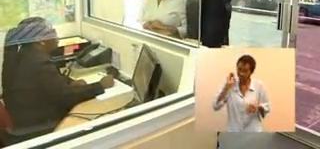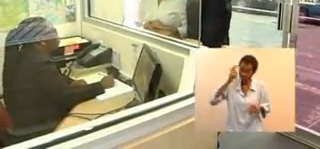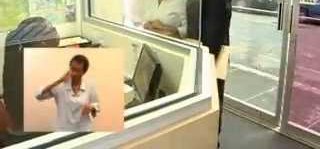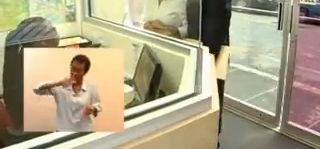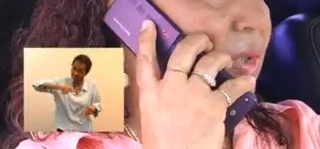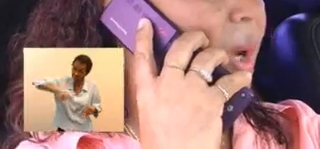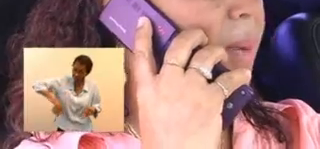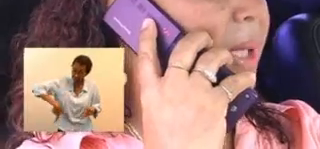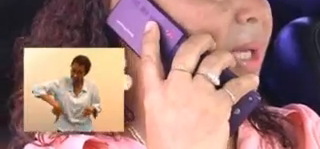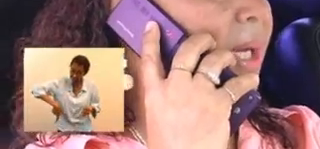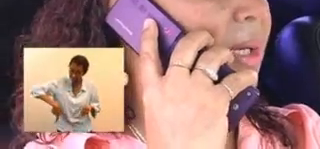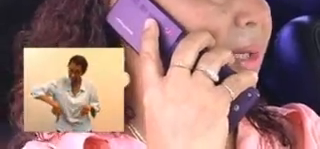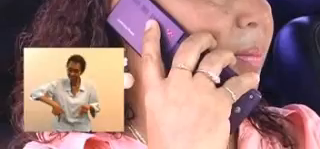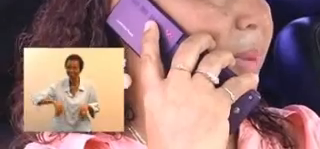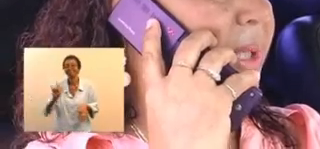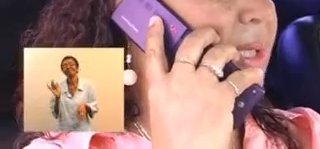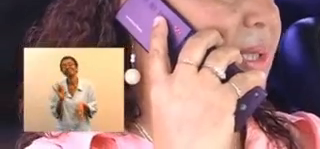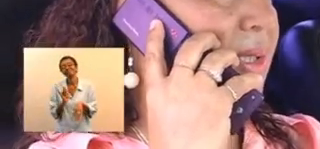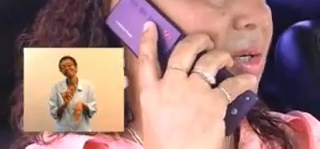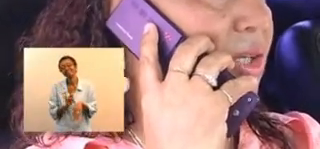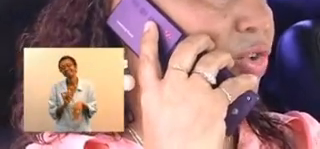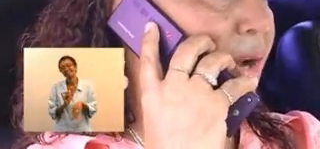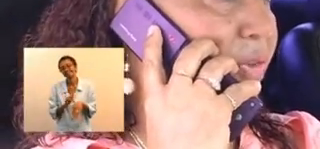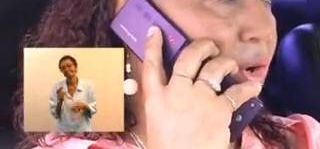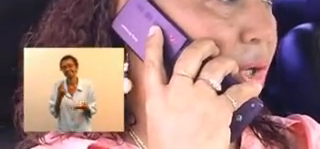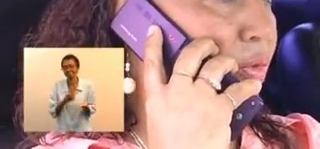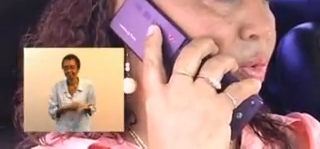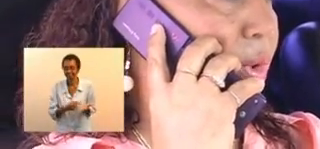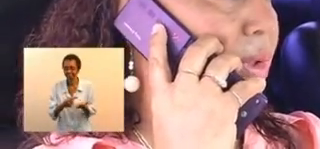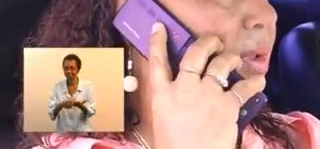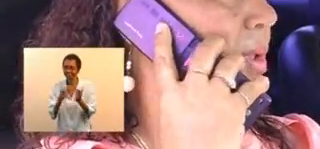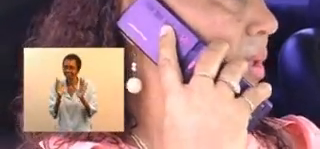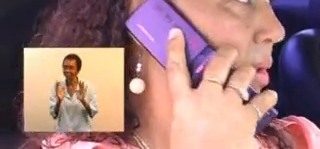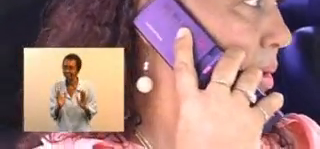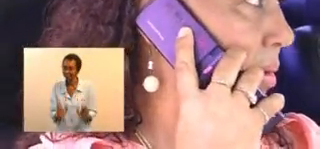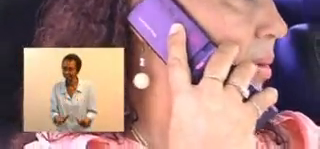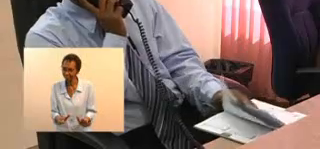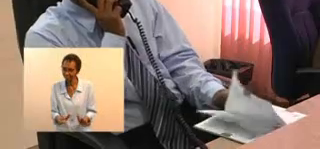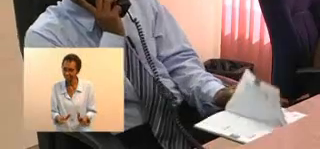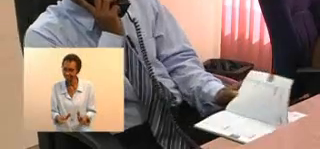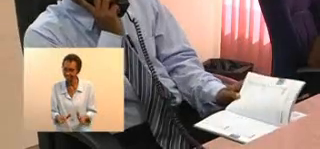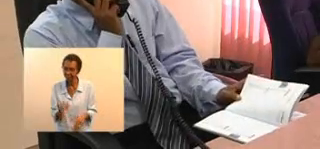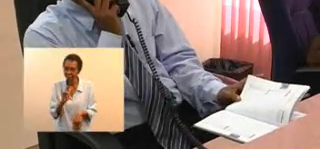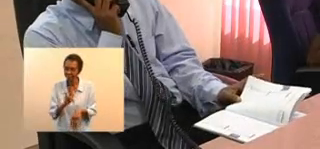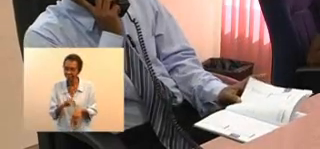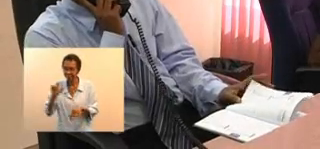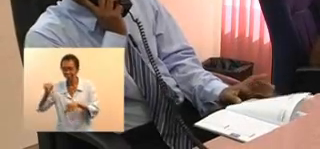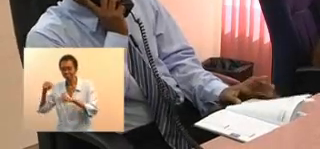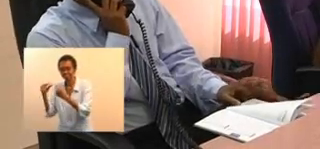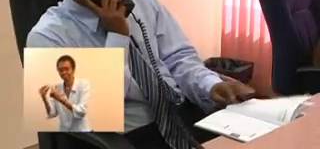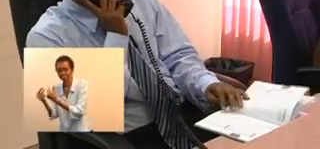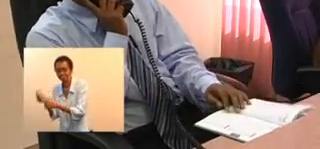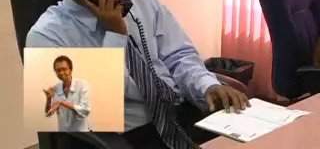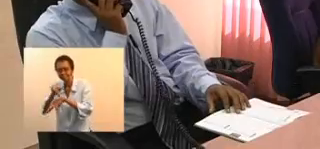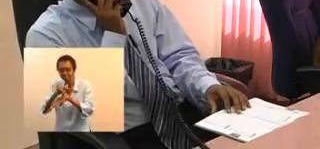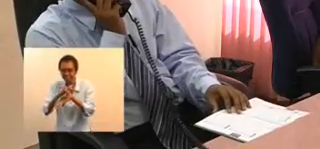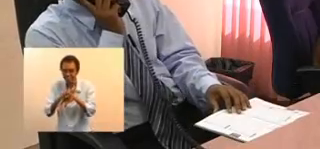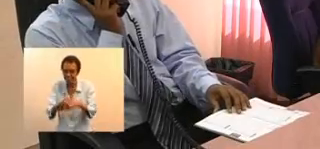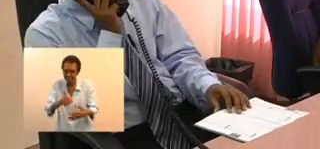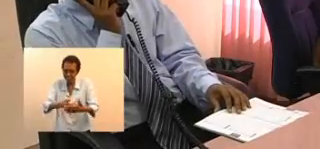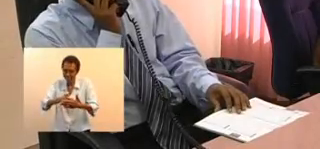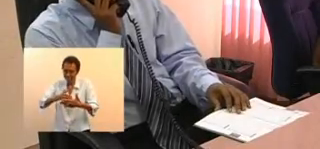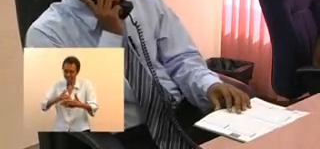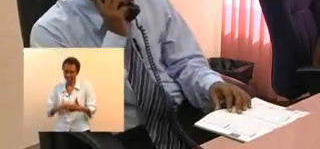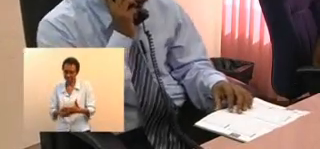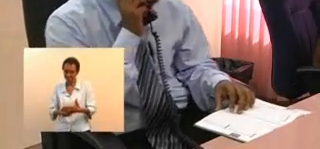late, you should inform the mediator and the other parties as early in advance as possible. If you cannot contact